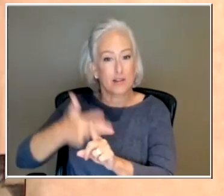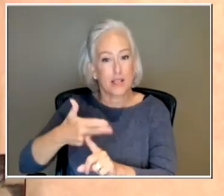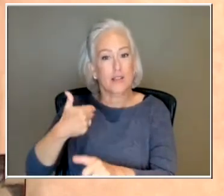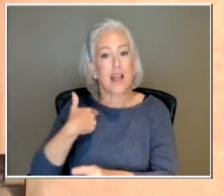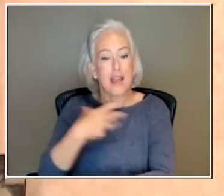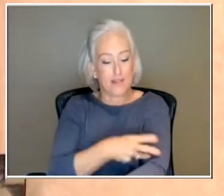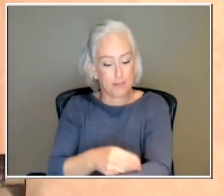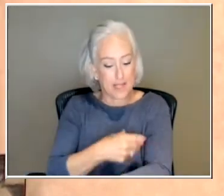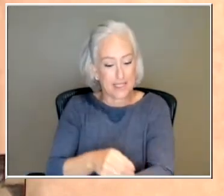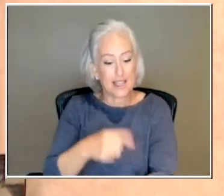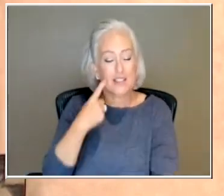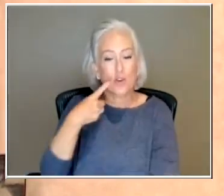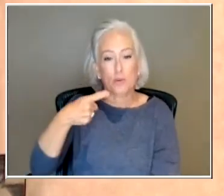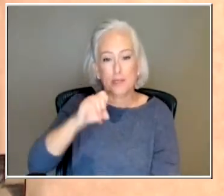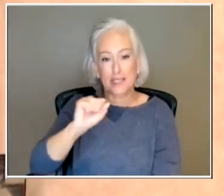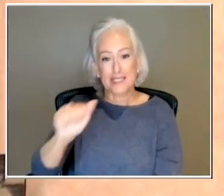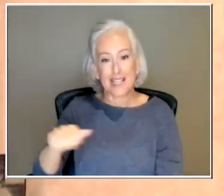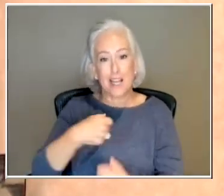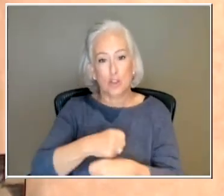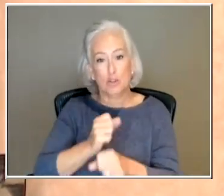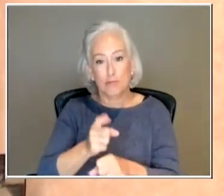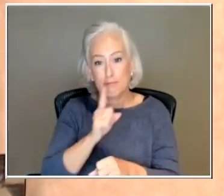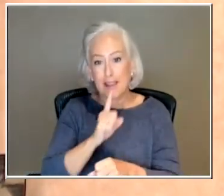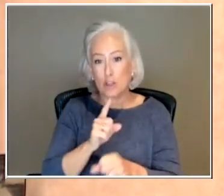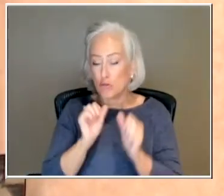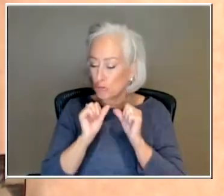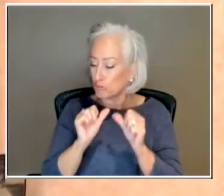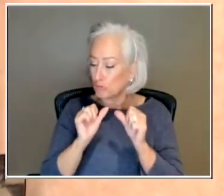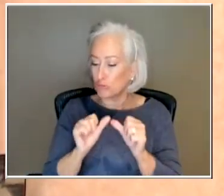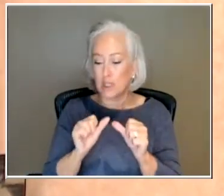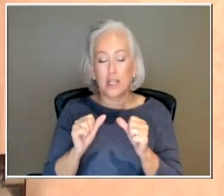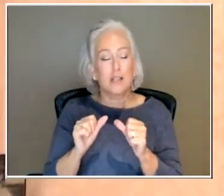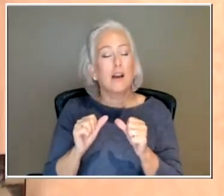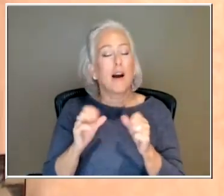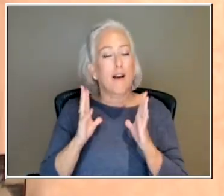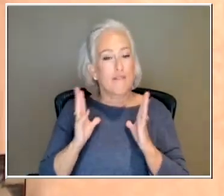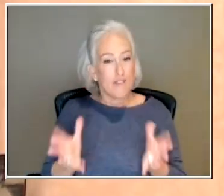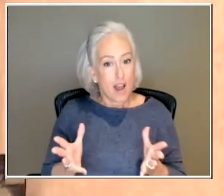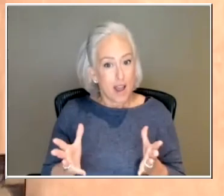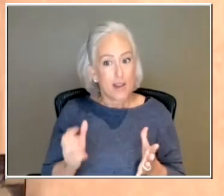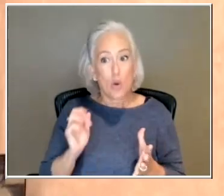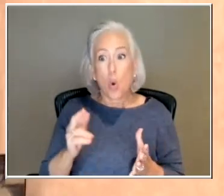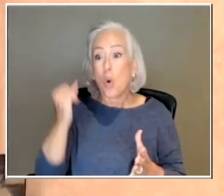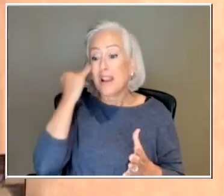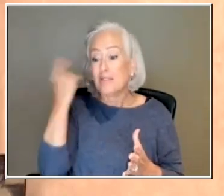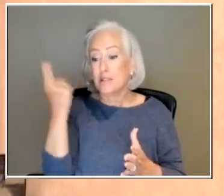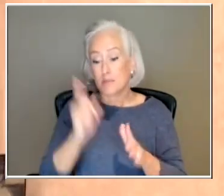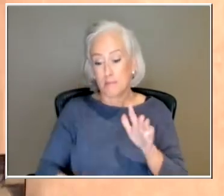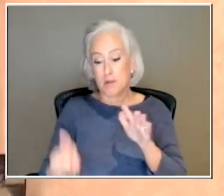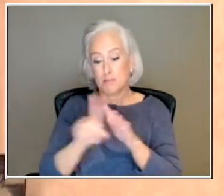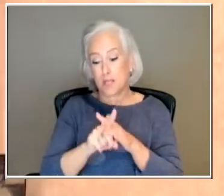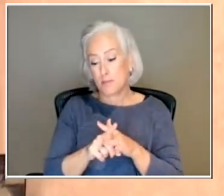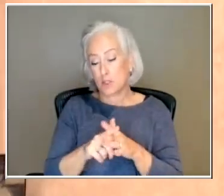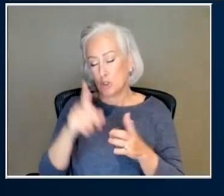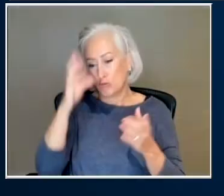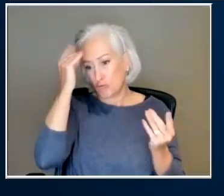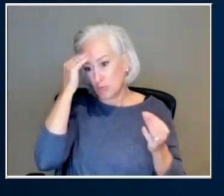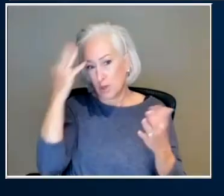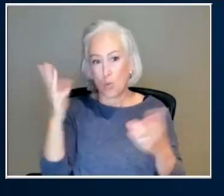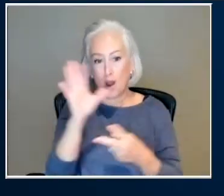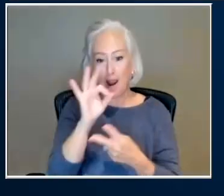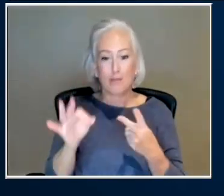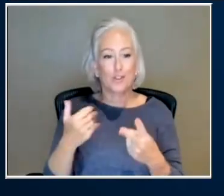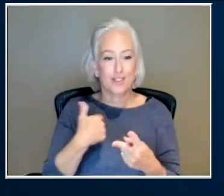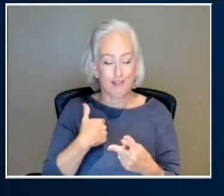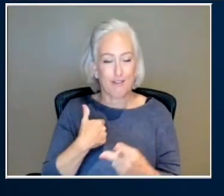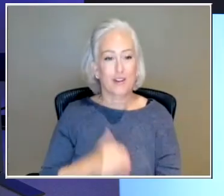and just make sure that it is staying in remission, or if something else there, then look at what options are available at that point in time. So Dr. Parker, how